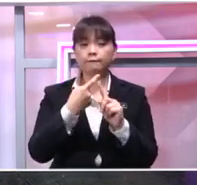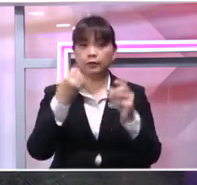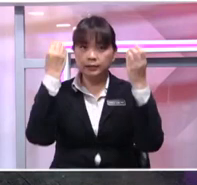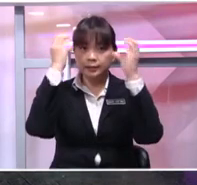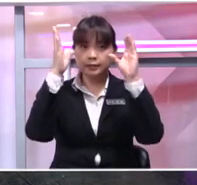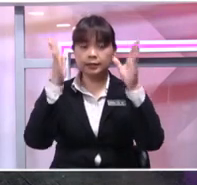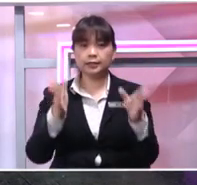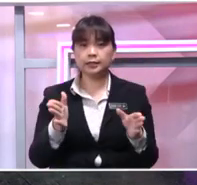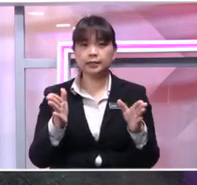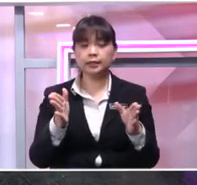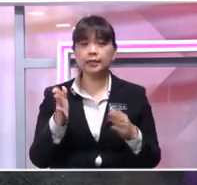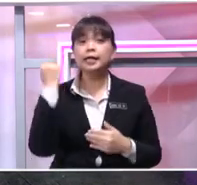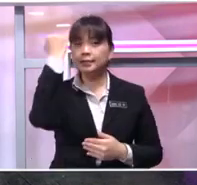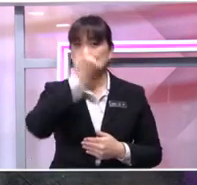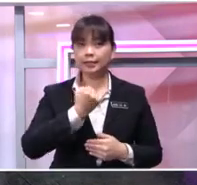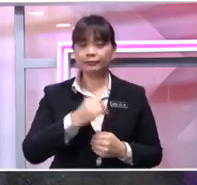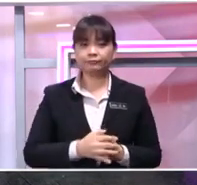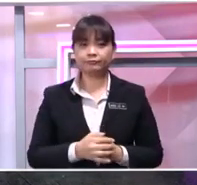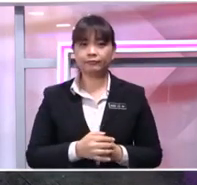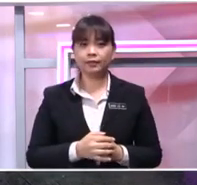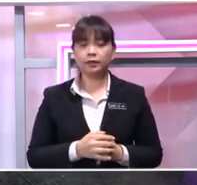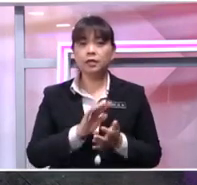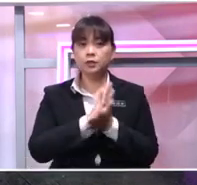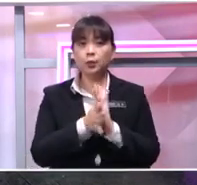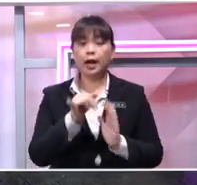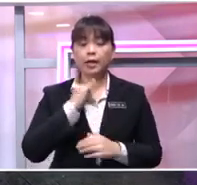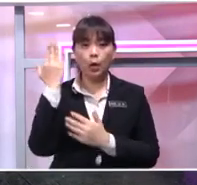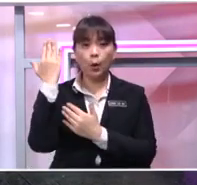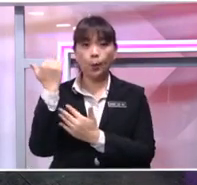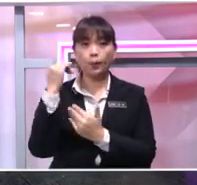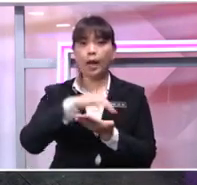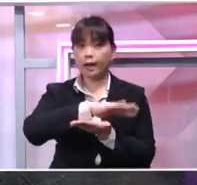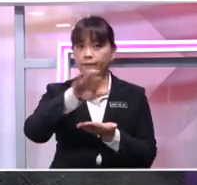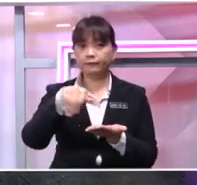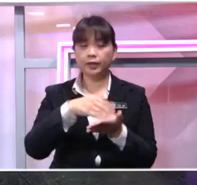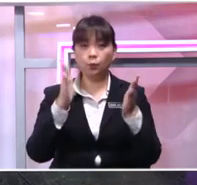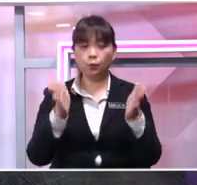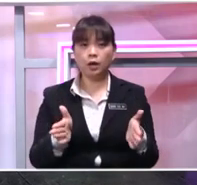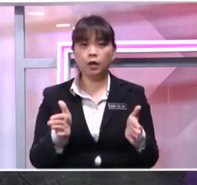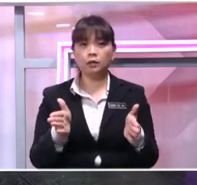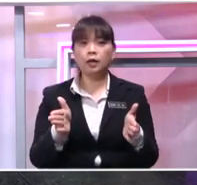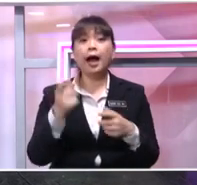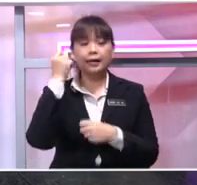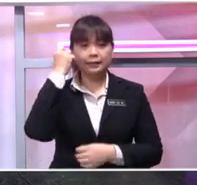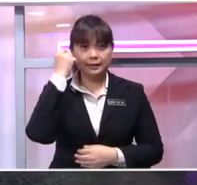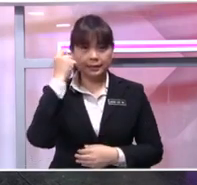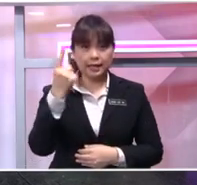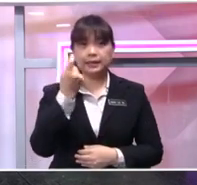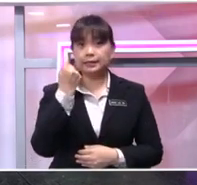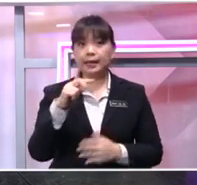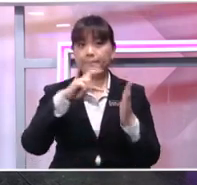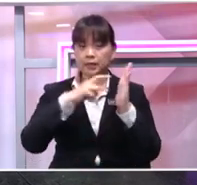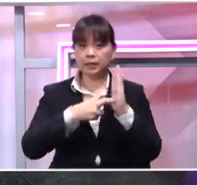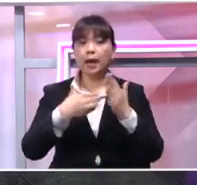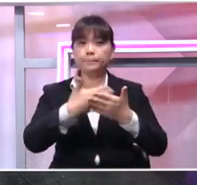okay, for today's lesson. All right, so I hope everyone is actually understand the meaning. But before